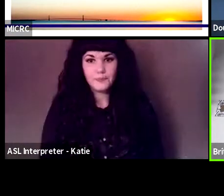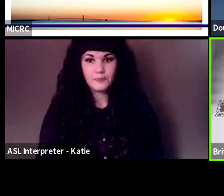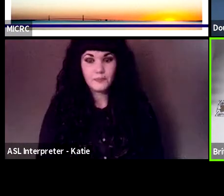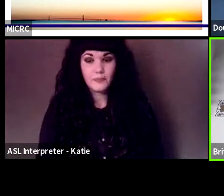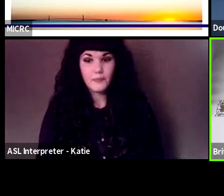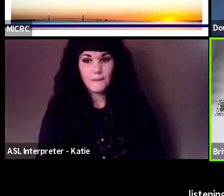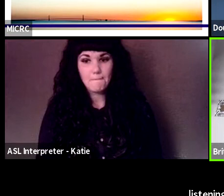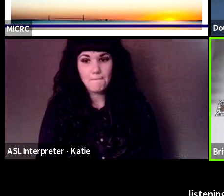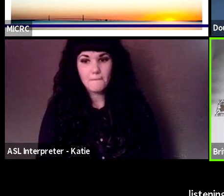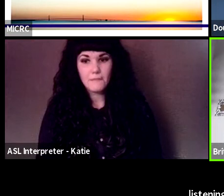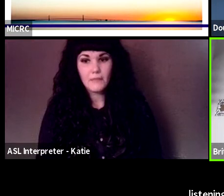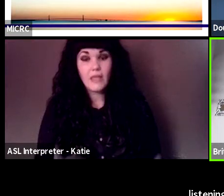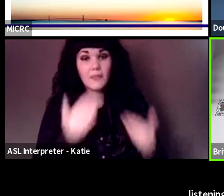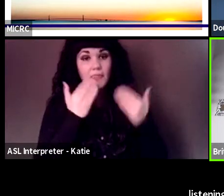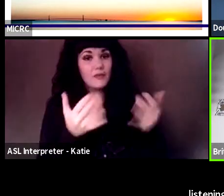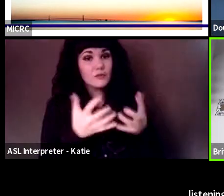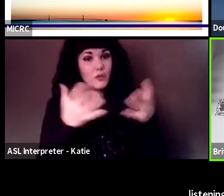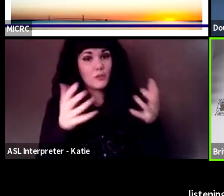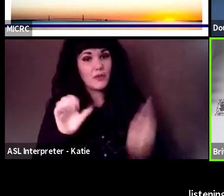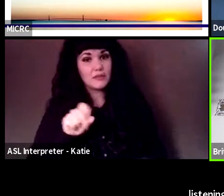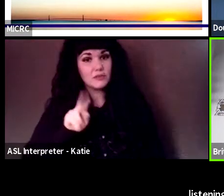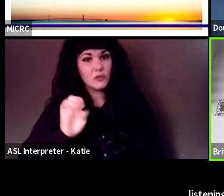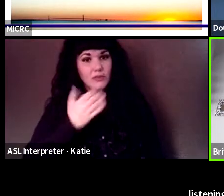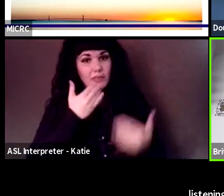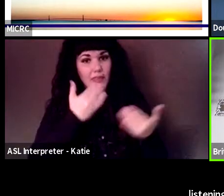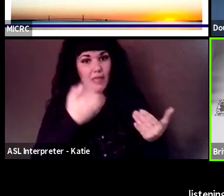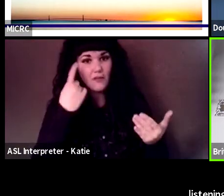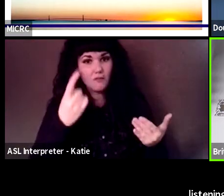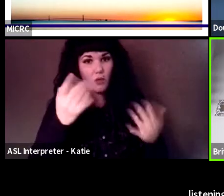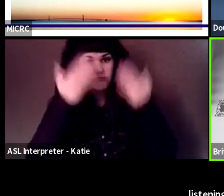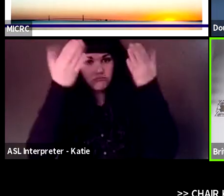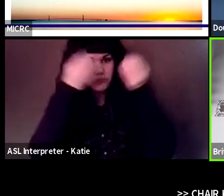We appreciate you providing that information to